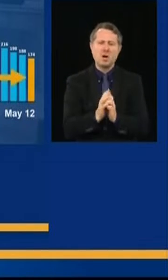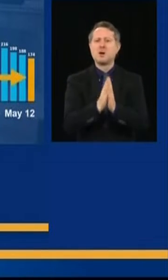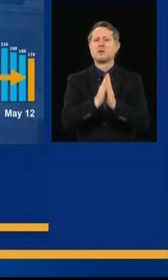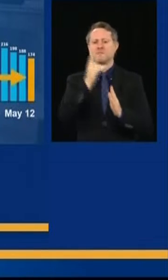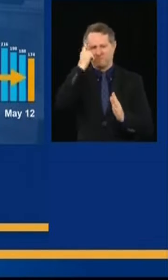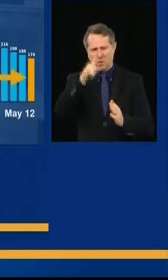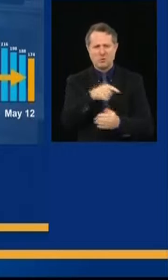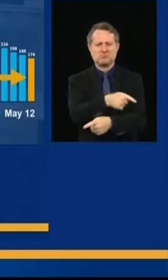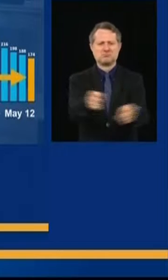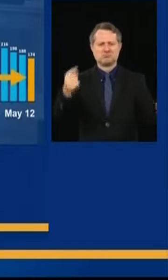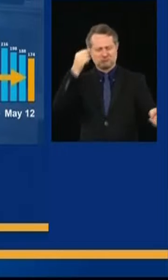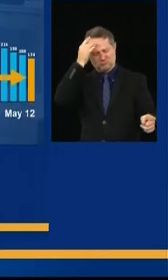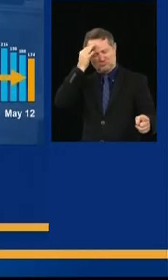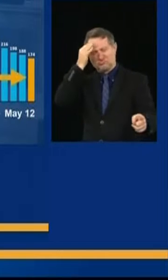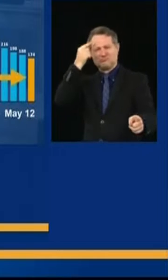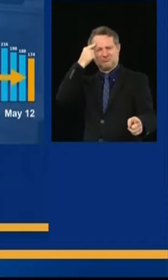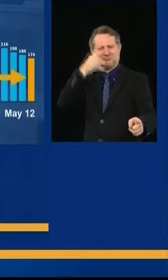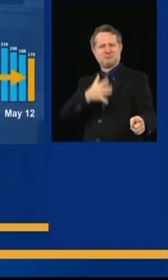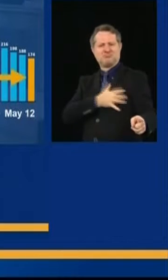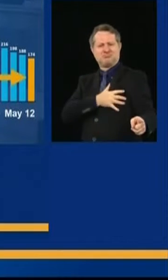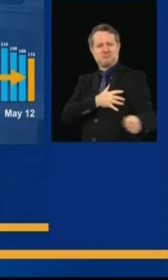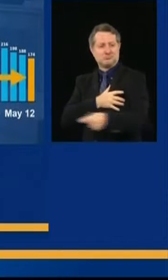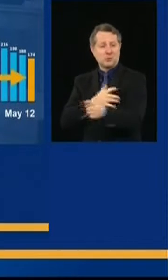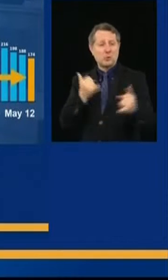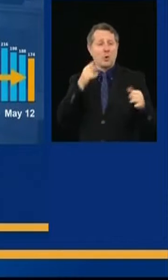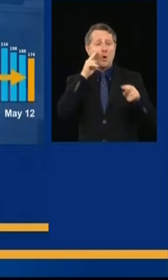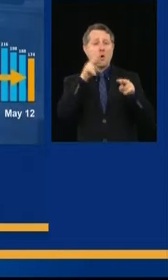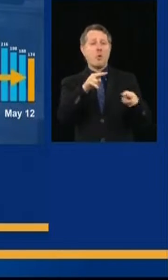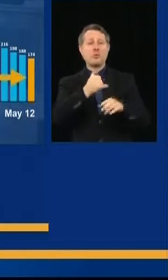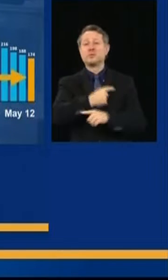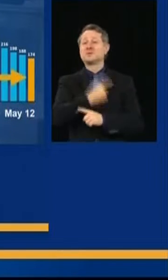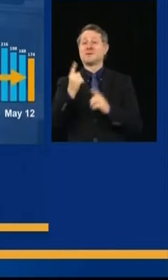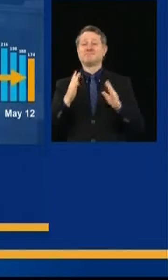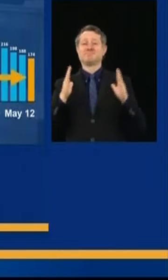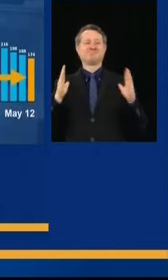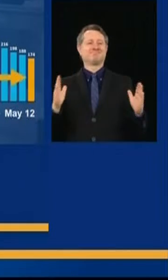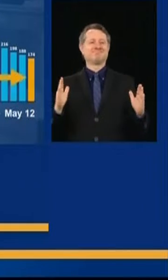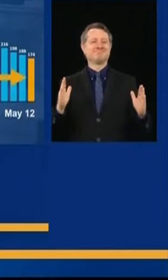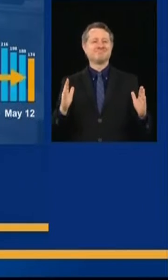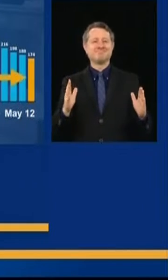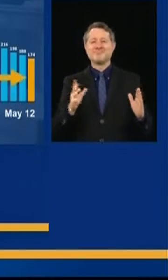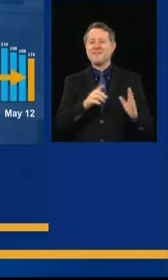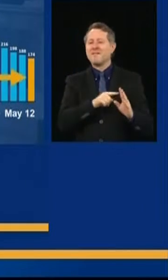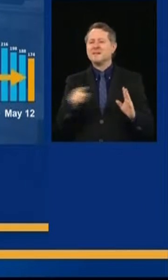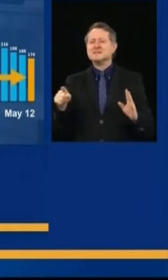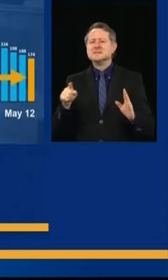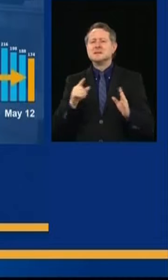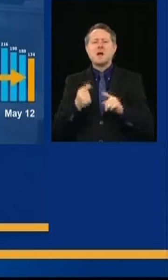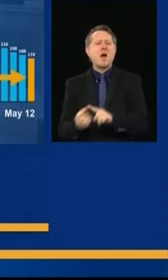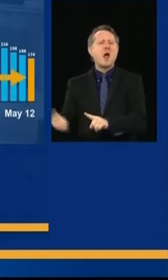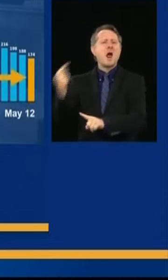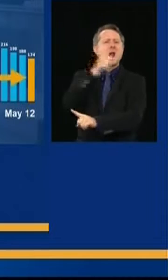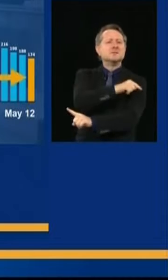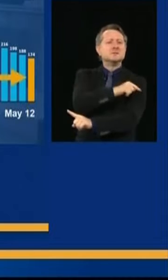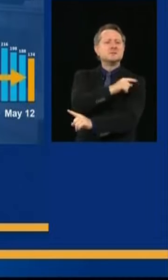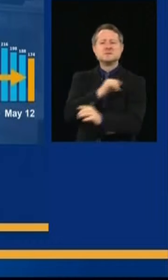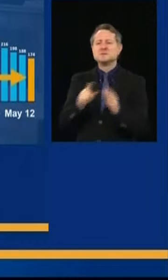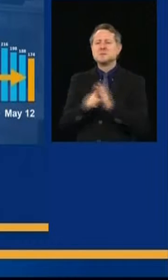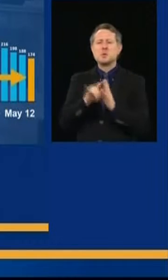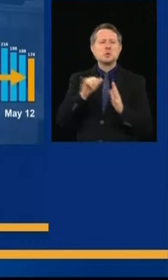we are today, we're just about where we were when we started this terrible